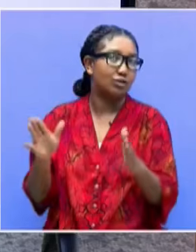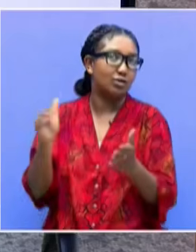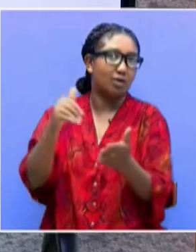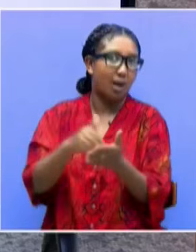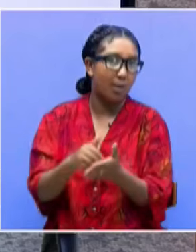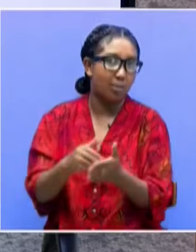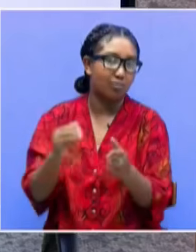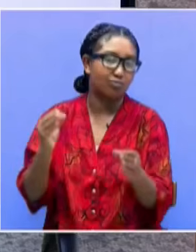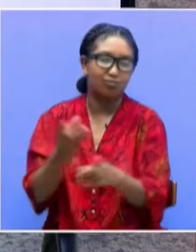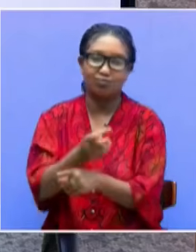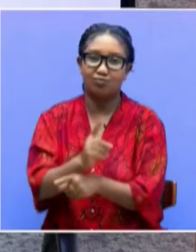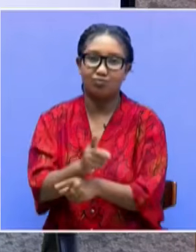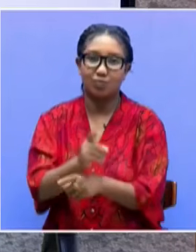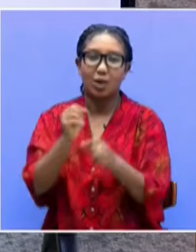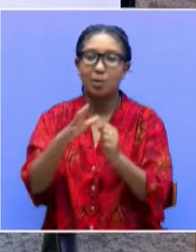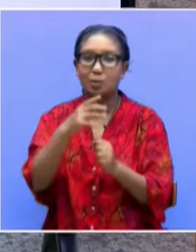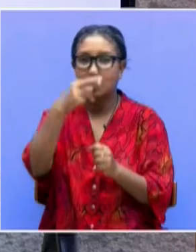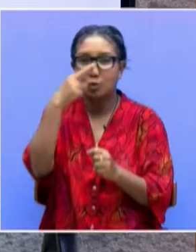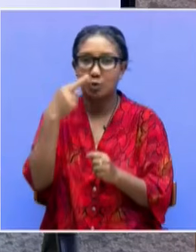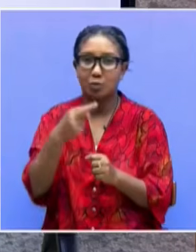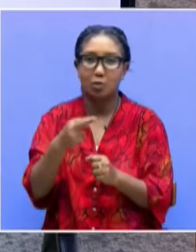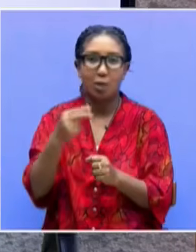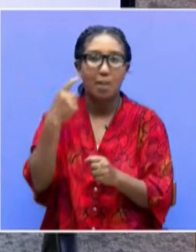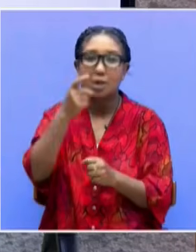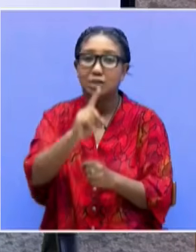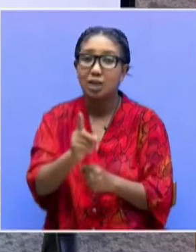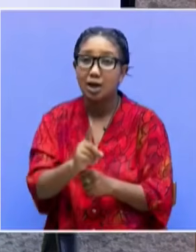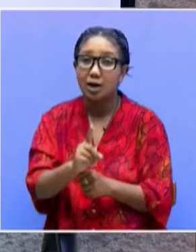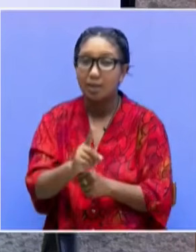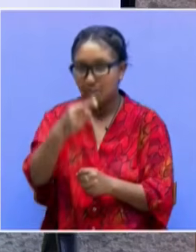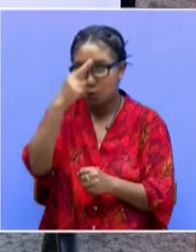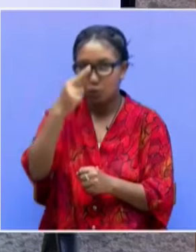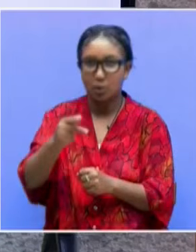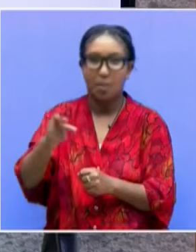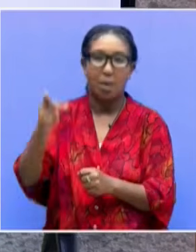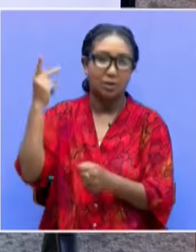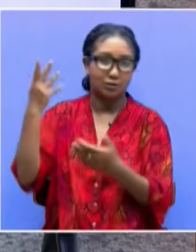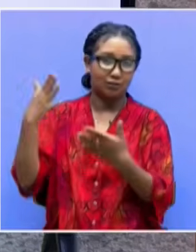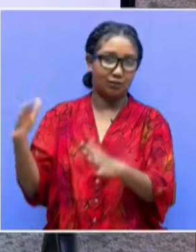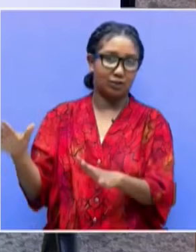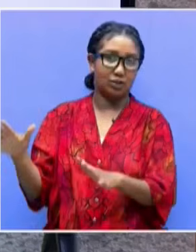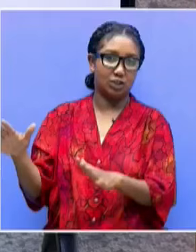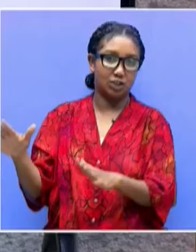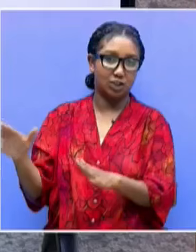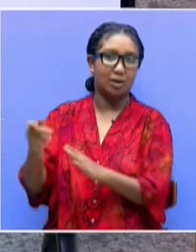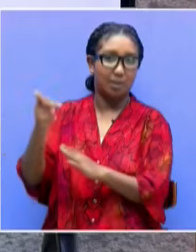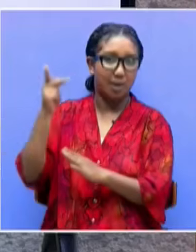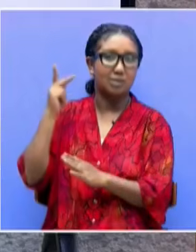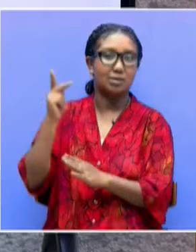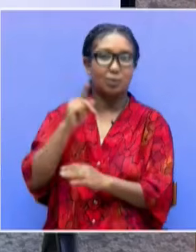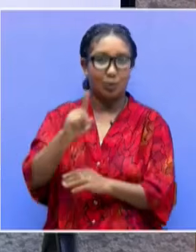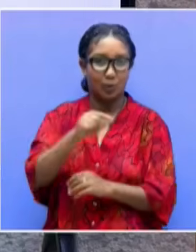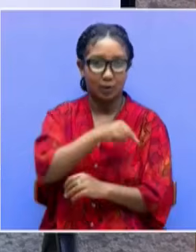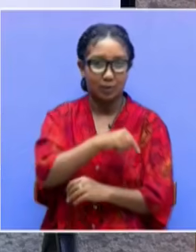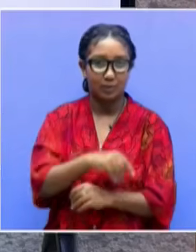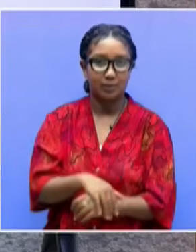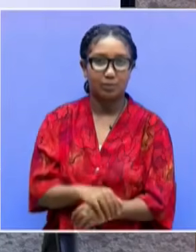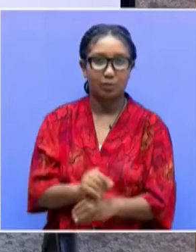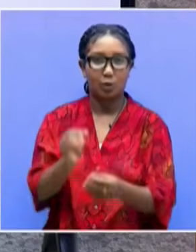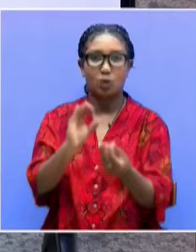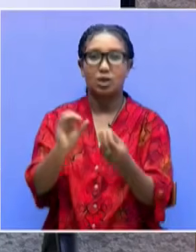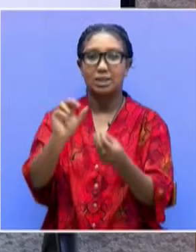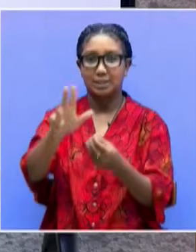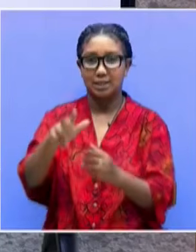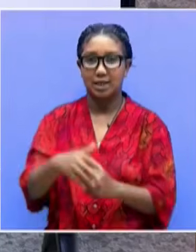It is impossible not because it is imaginary, but it is because it is what? About the past.